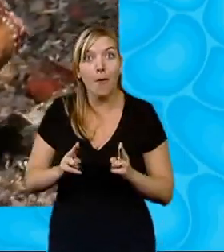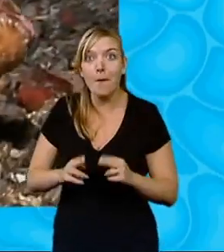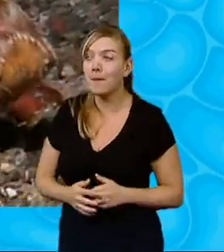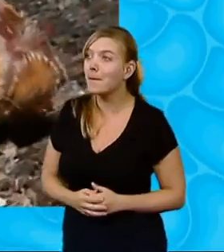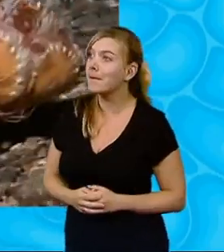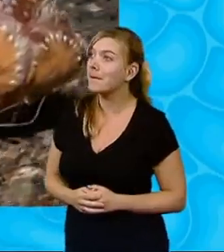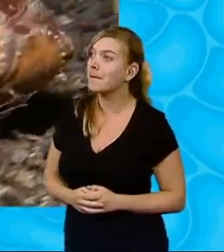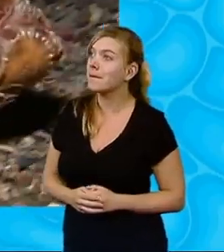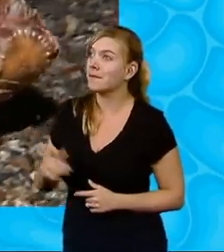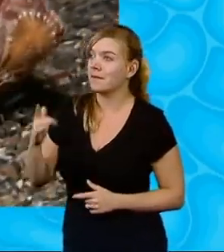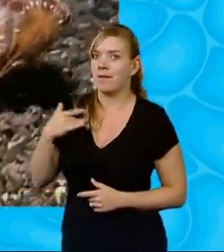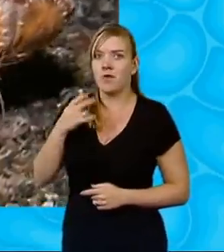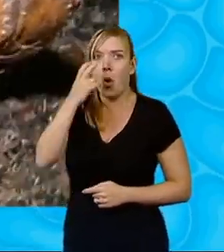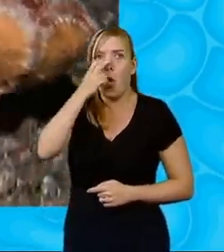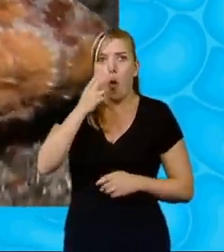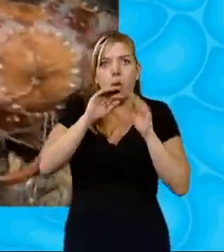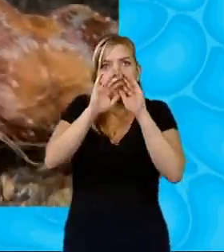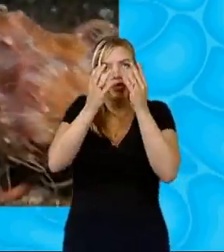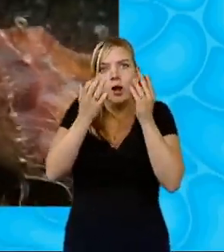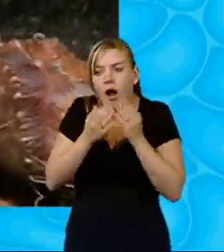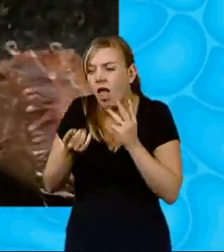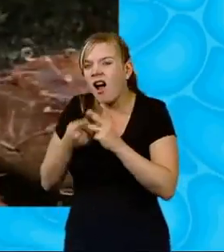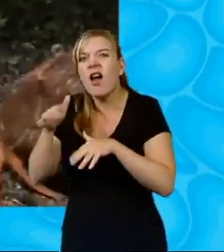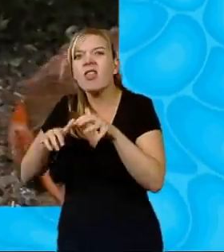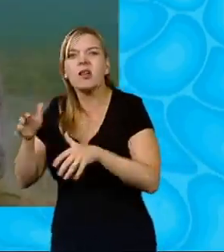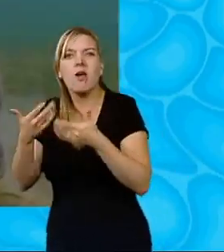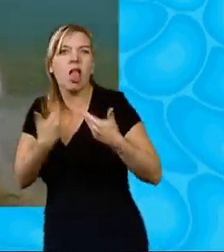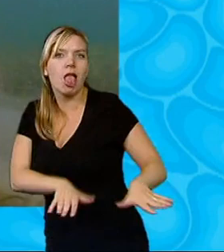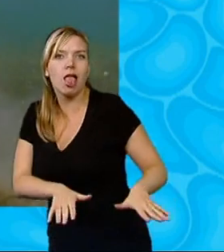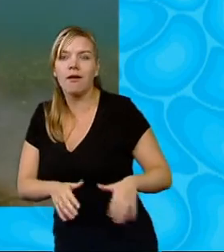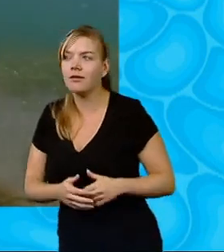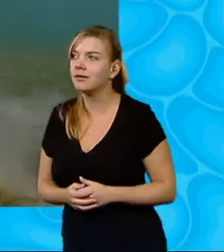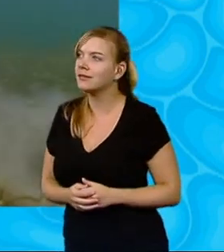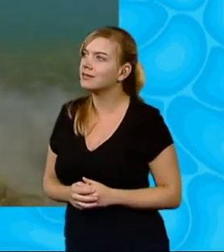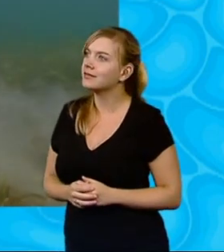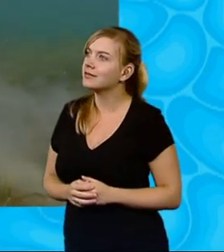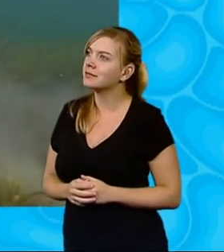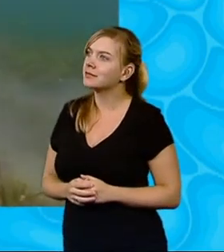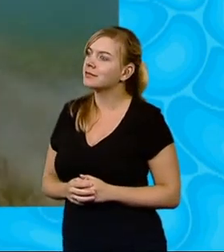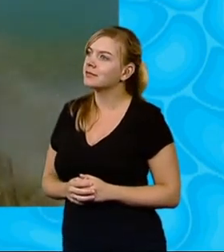He lives in old shells other creatures leave behind.